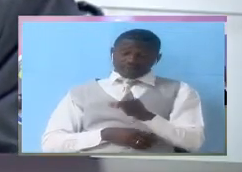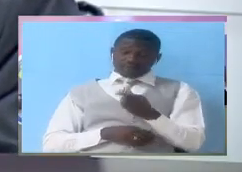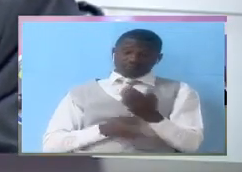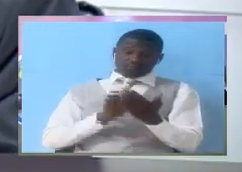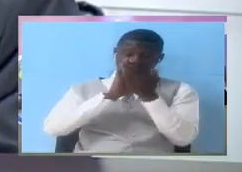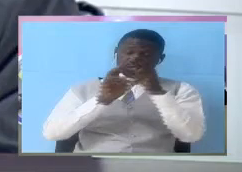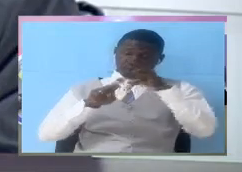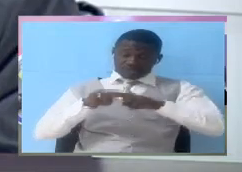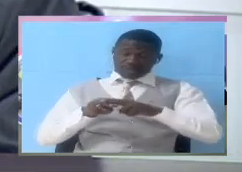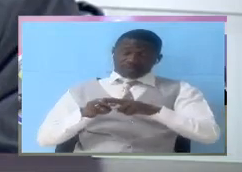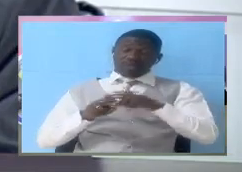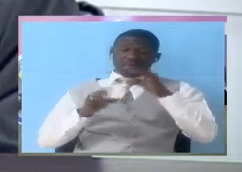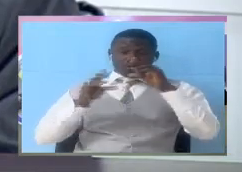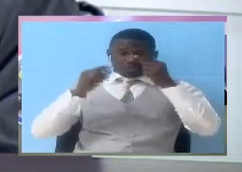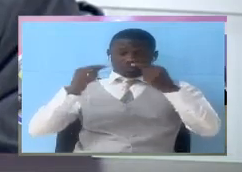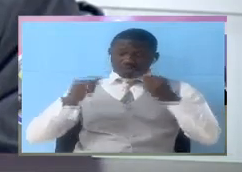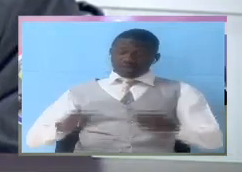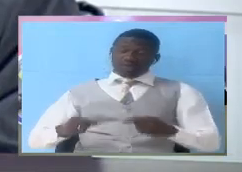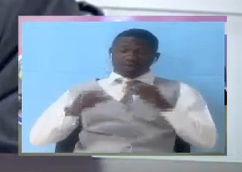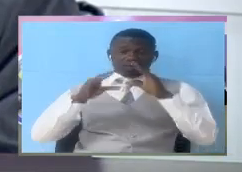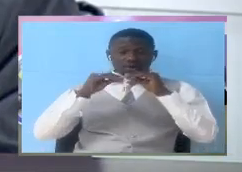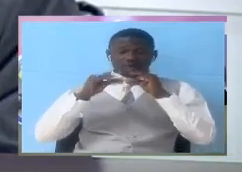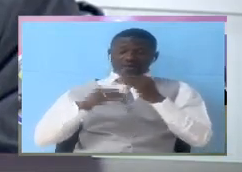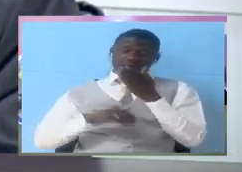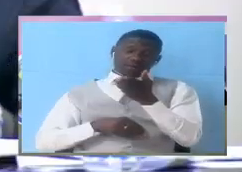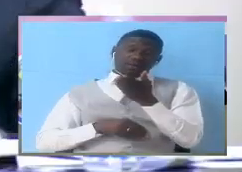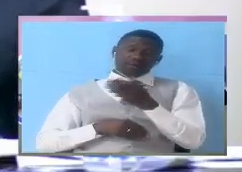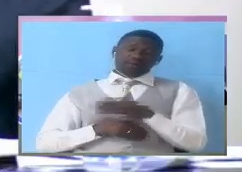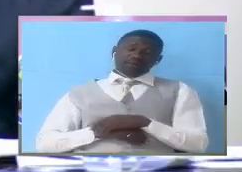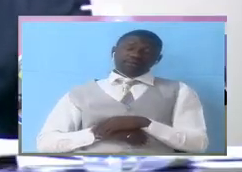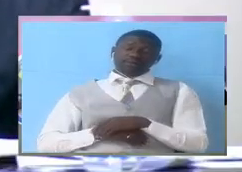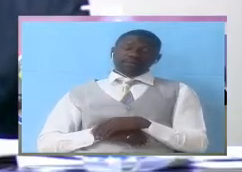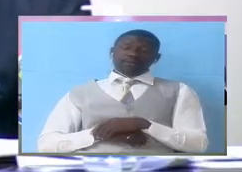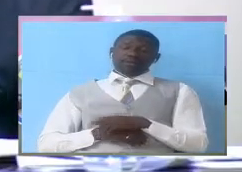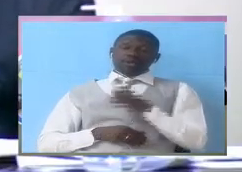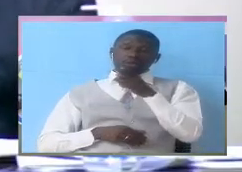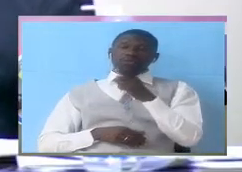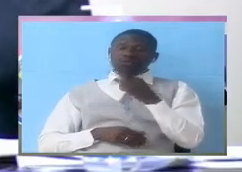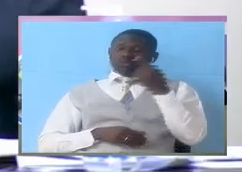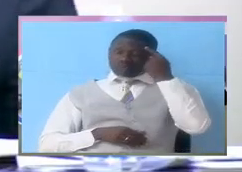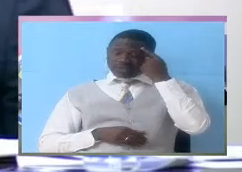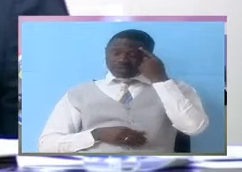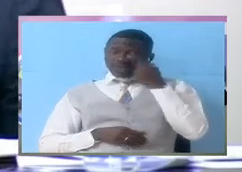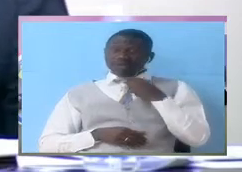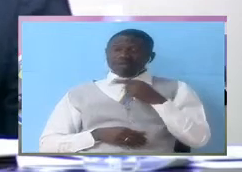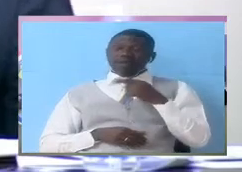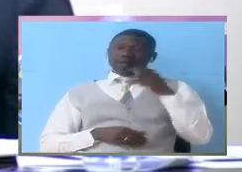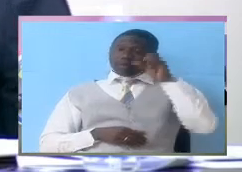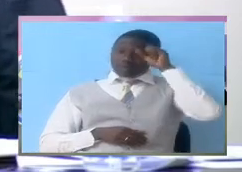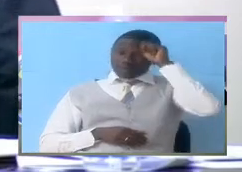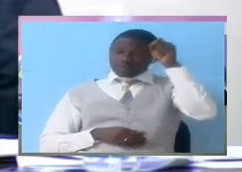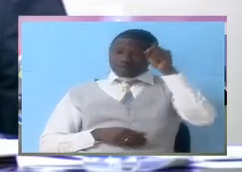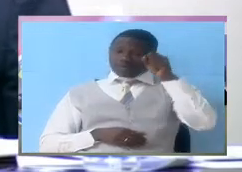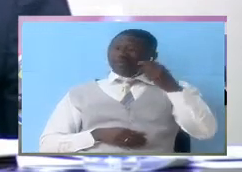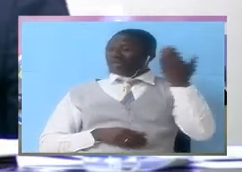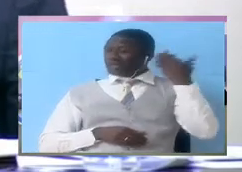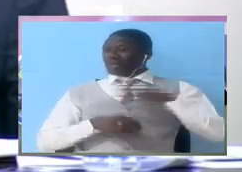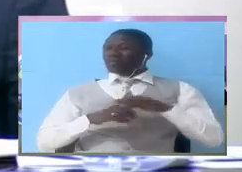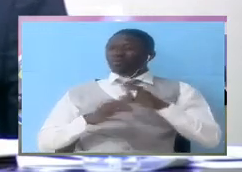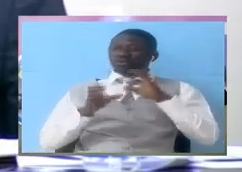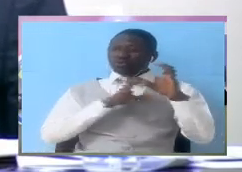suma ay sede yow mi la. So you suggested that the president was communicating with the CDS. Yow nga